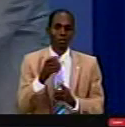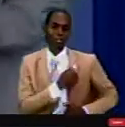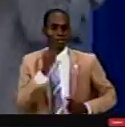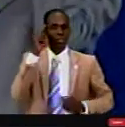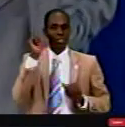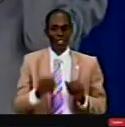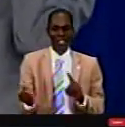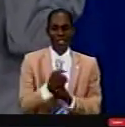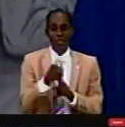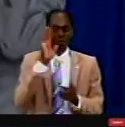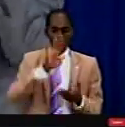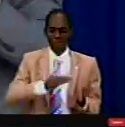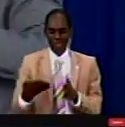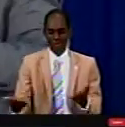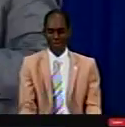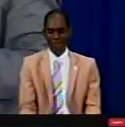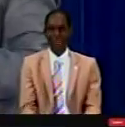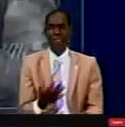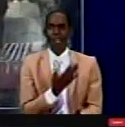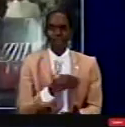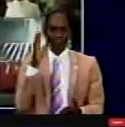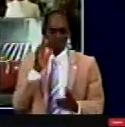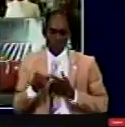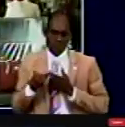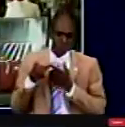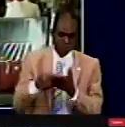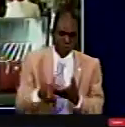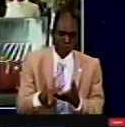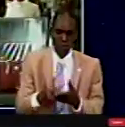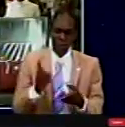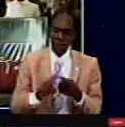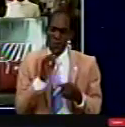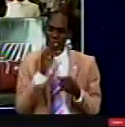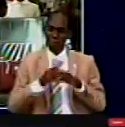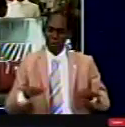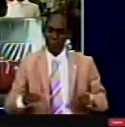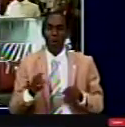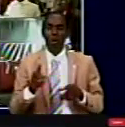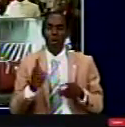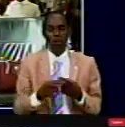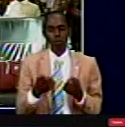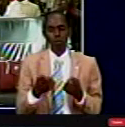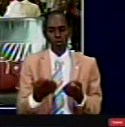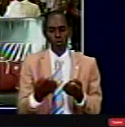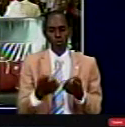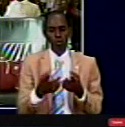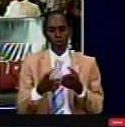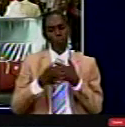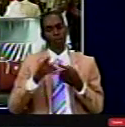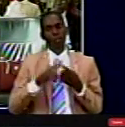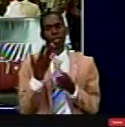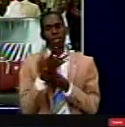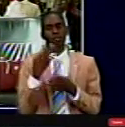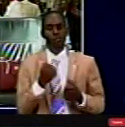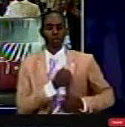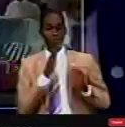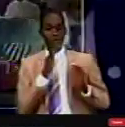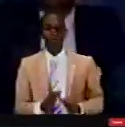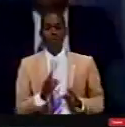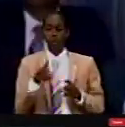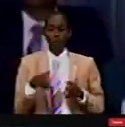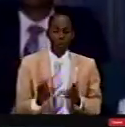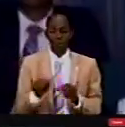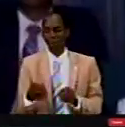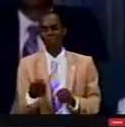got your rush into the sea or you're rushed into the arms of the soldiers one way or the other they say you are gone and Heaven